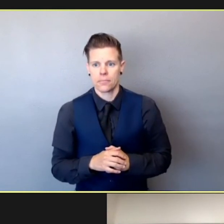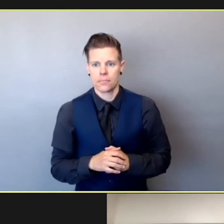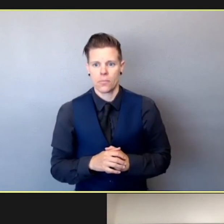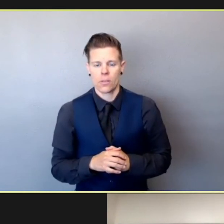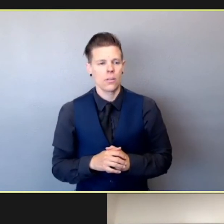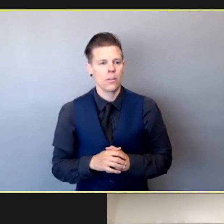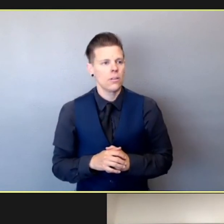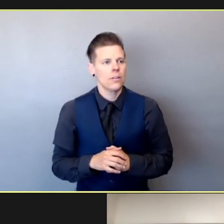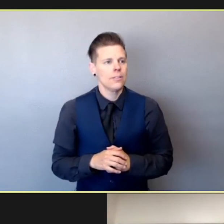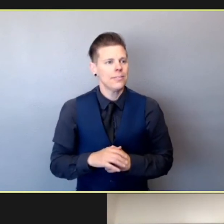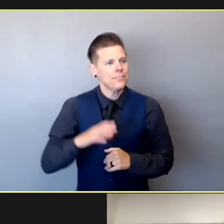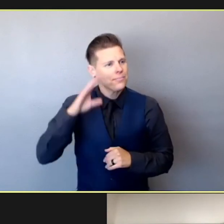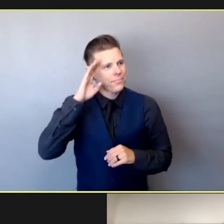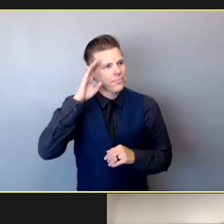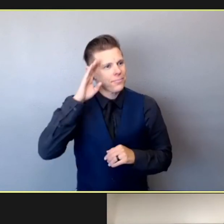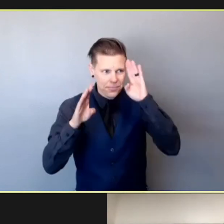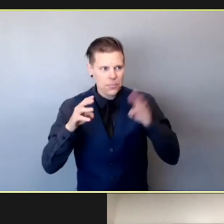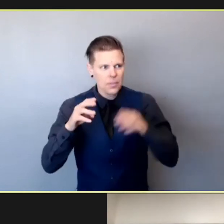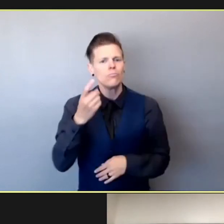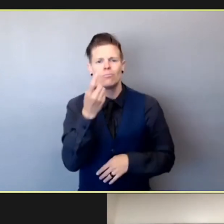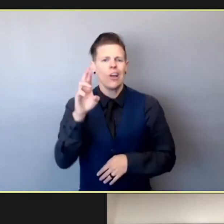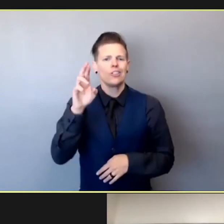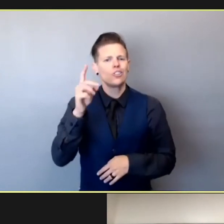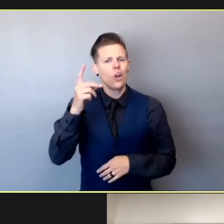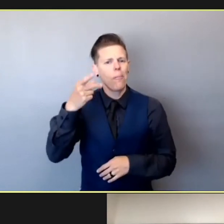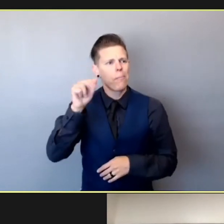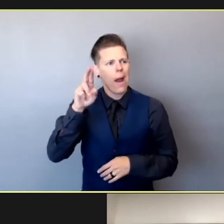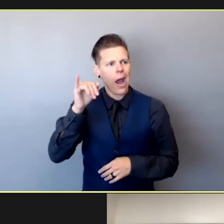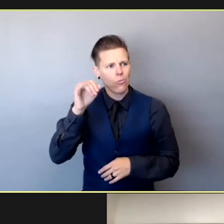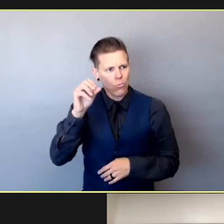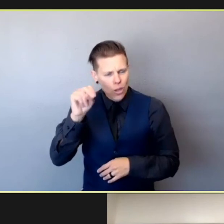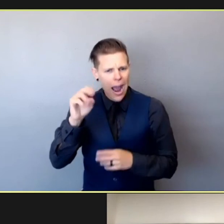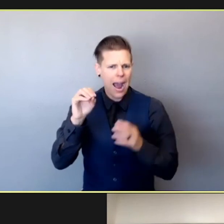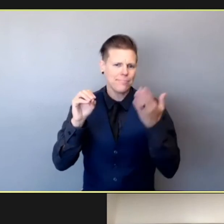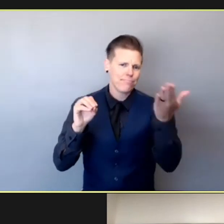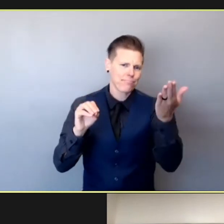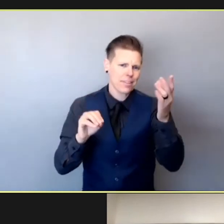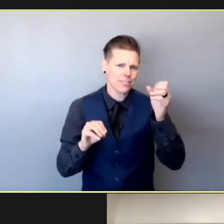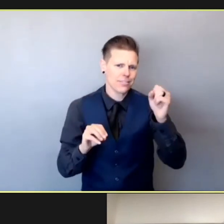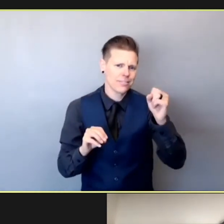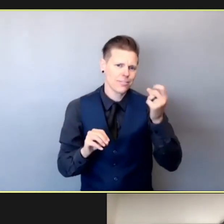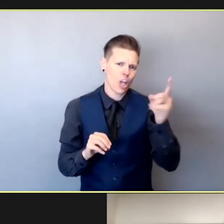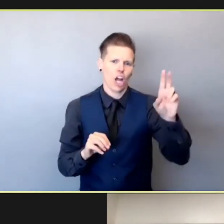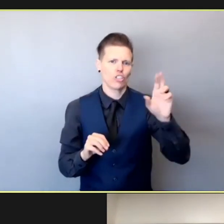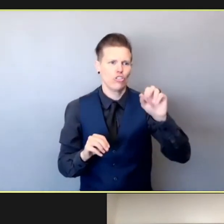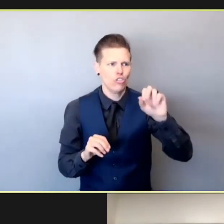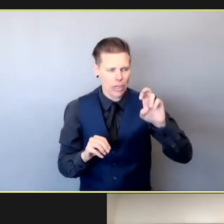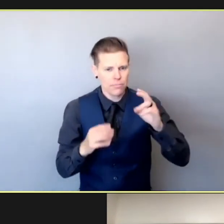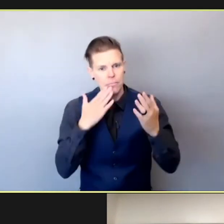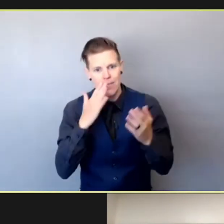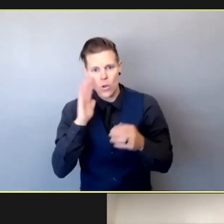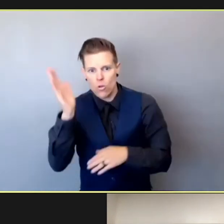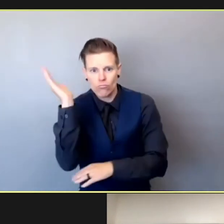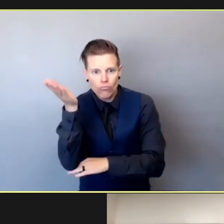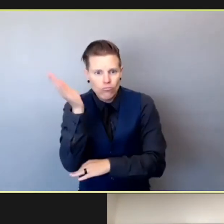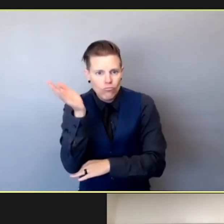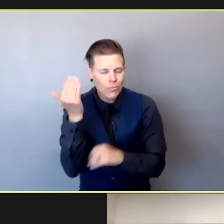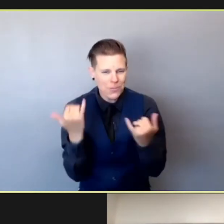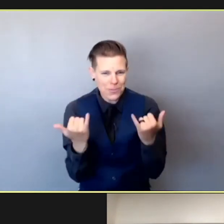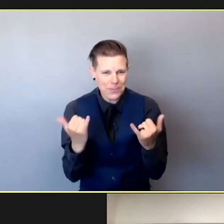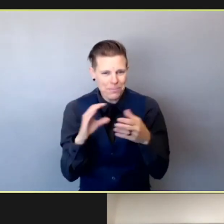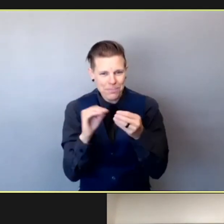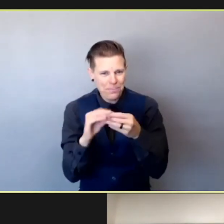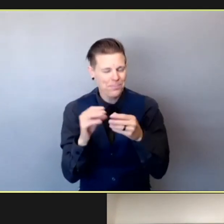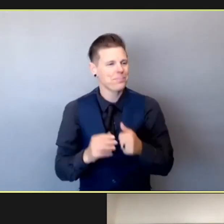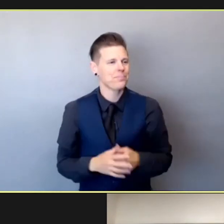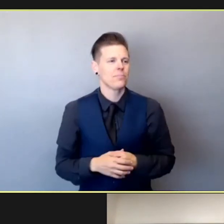Hi, Dr. Parajon, Dr. Scrase. Thank you as usual for hosting this. I wanted to ask about